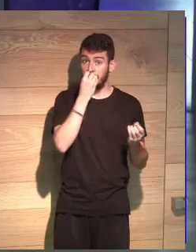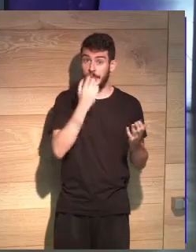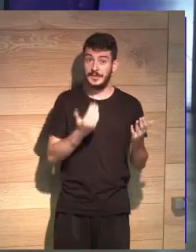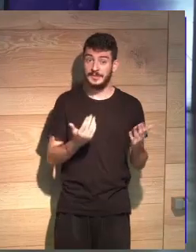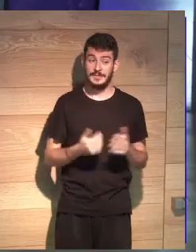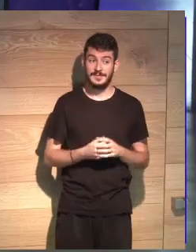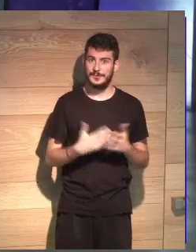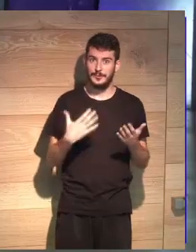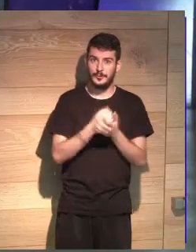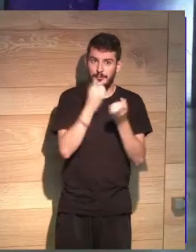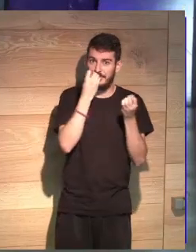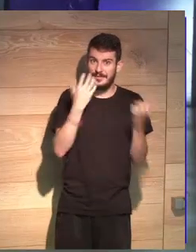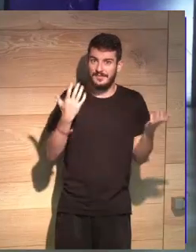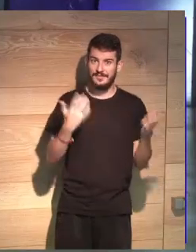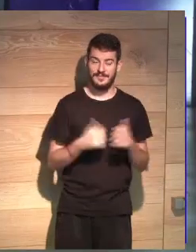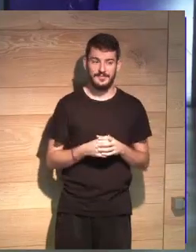Hello everyone.